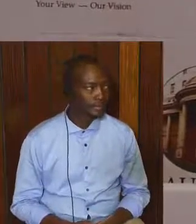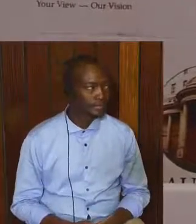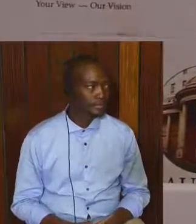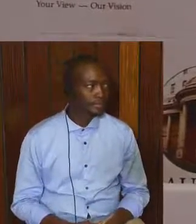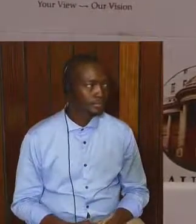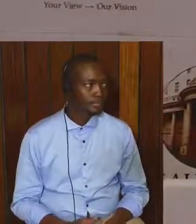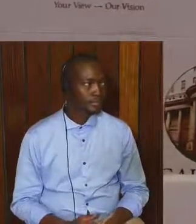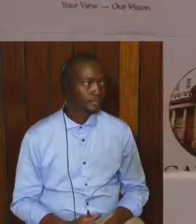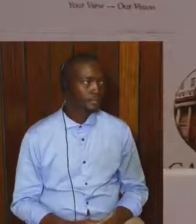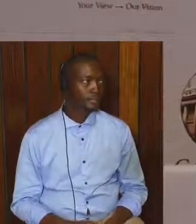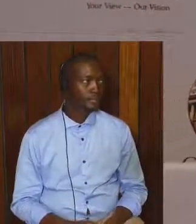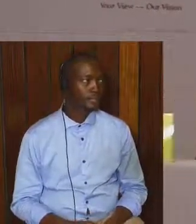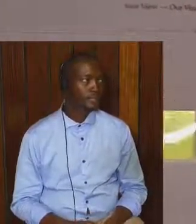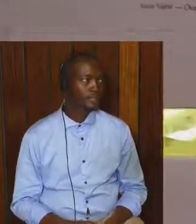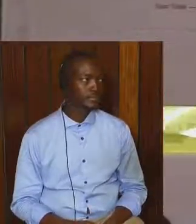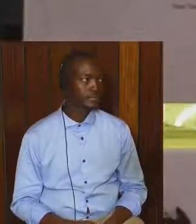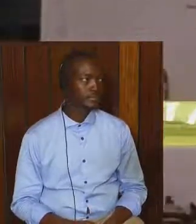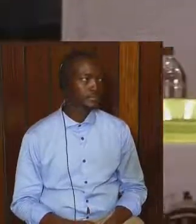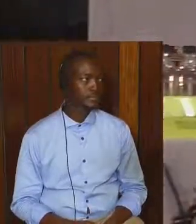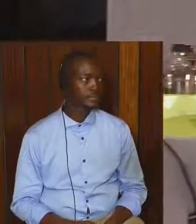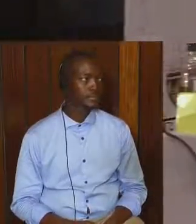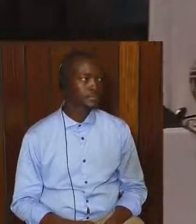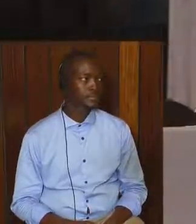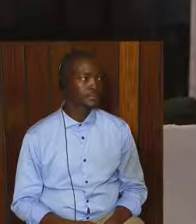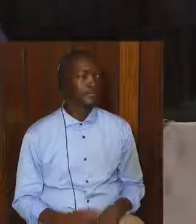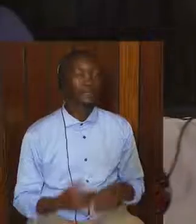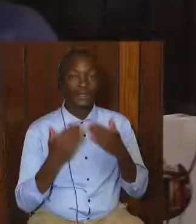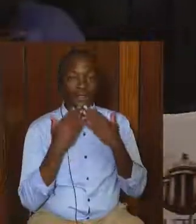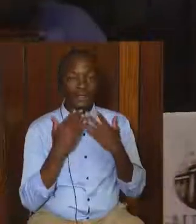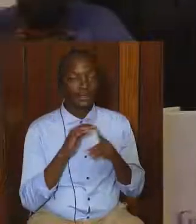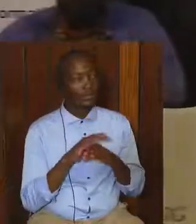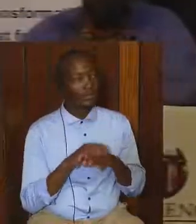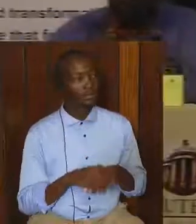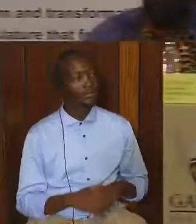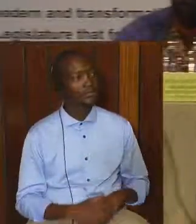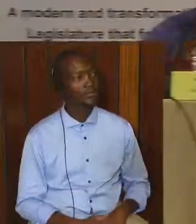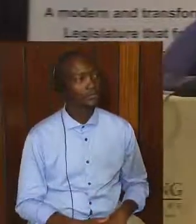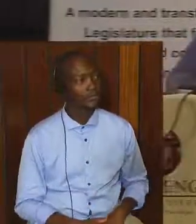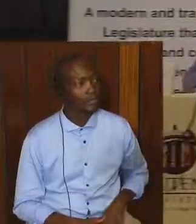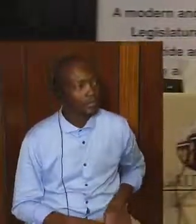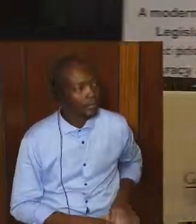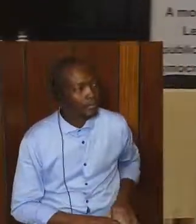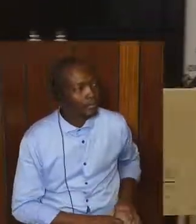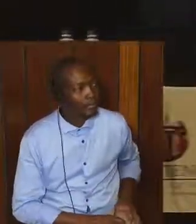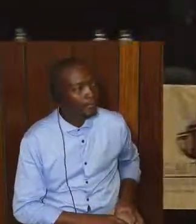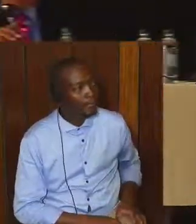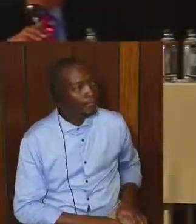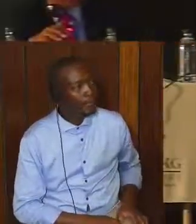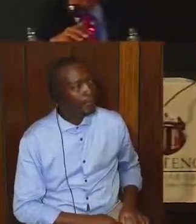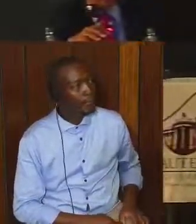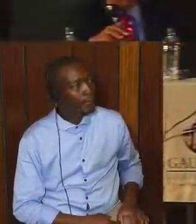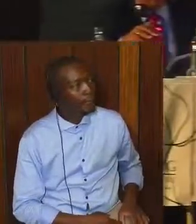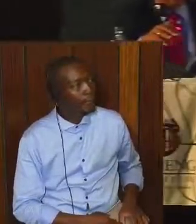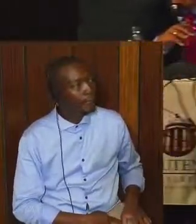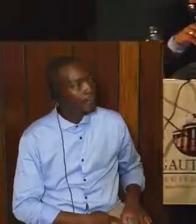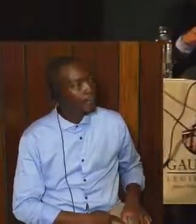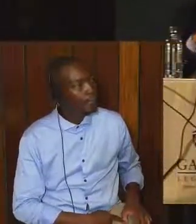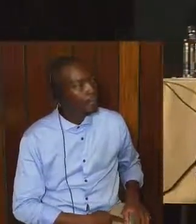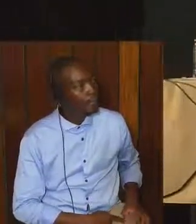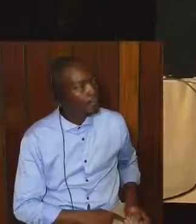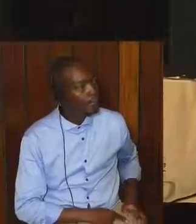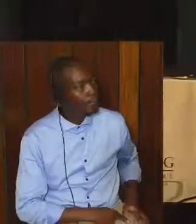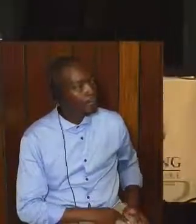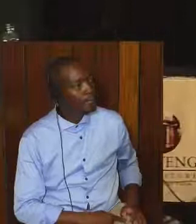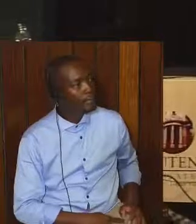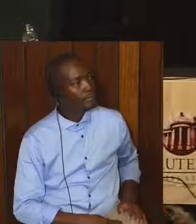thank you. Chairperson, and thank you to members for your indulgence on this. Thank you very much. Okay, Chairperson,